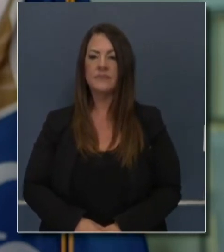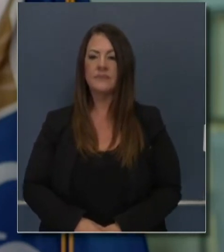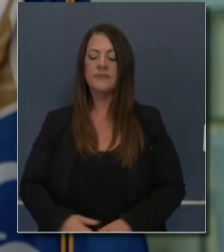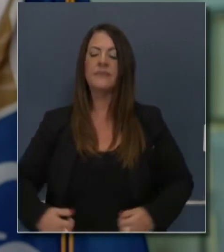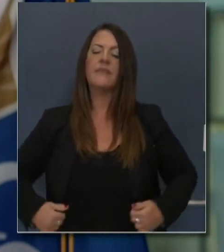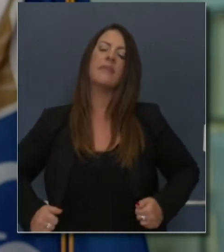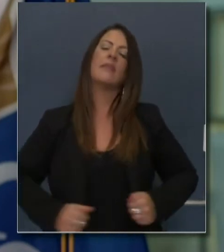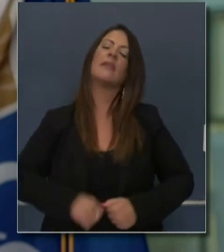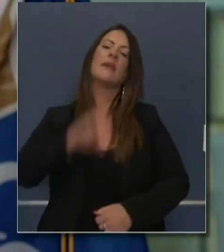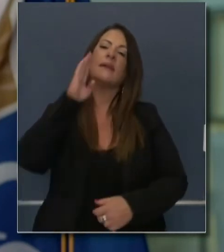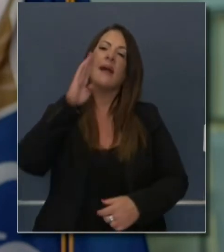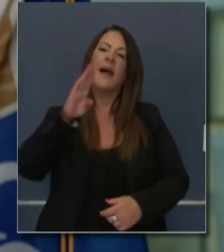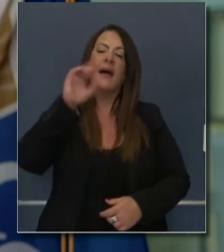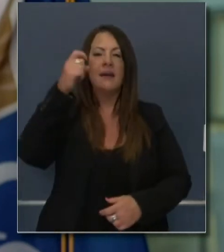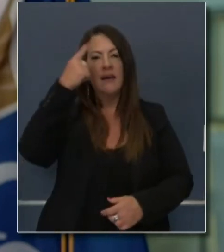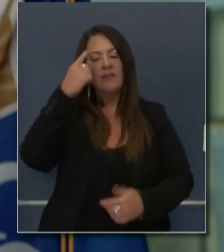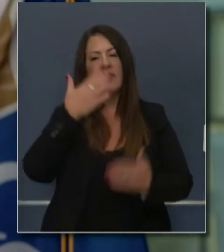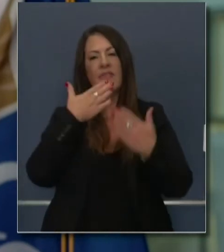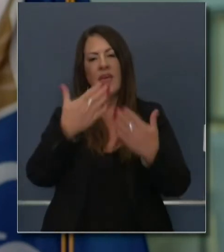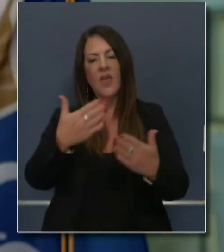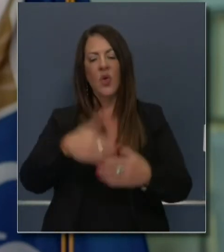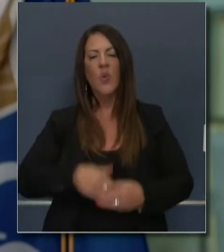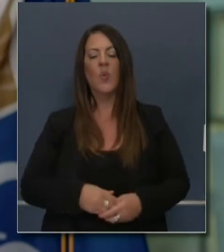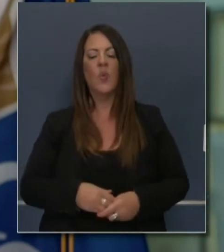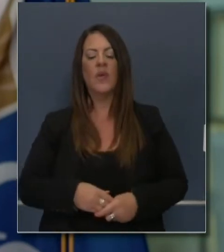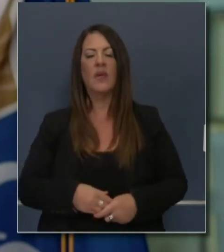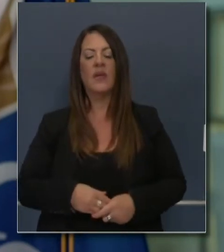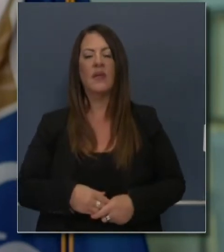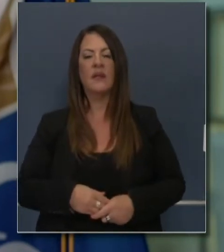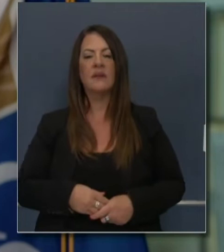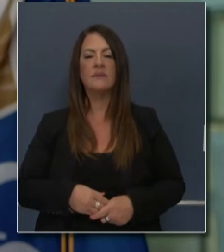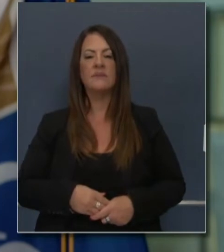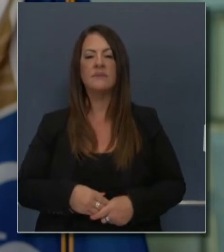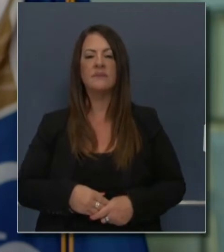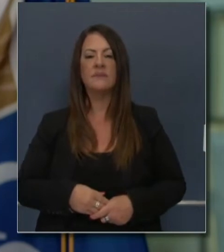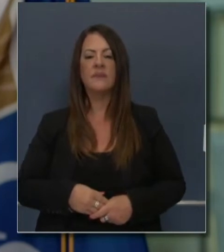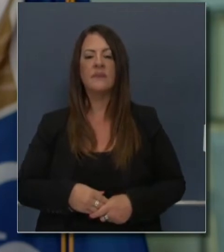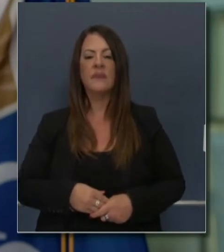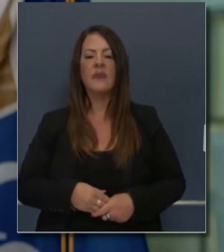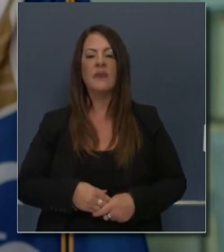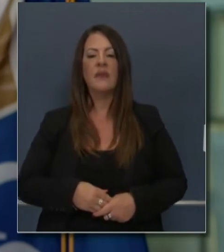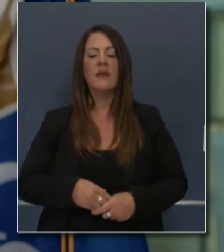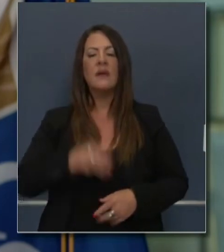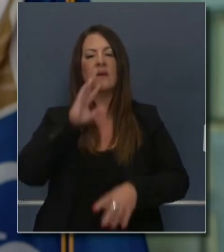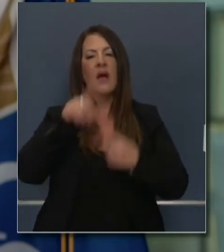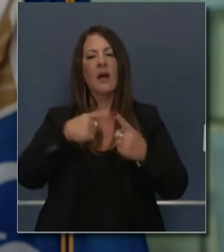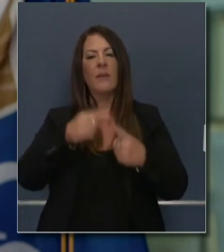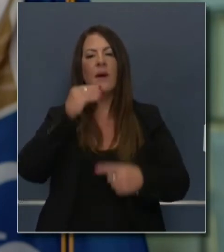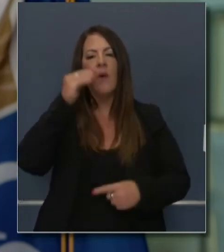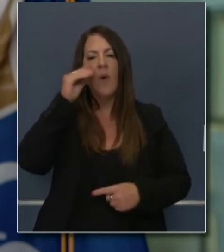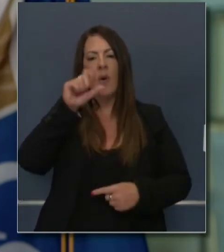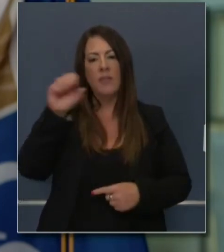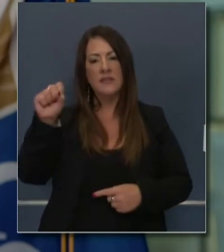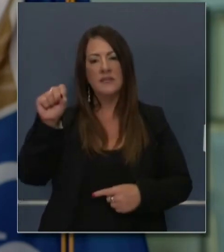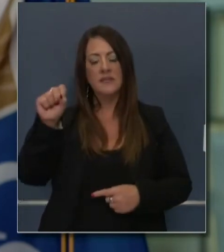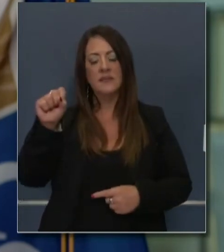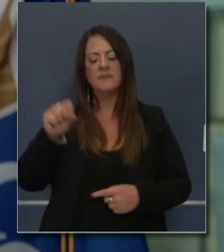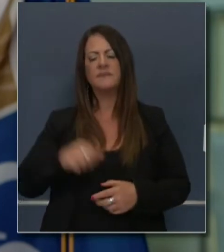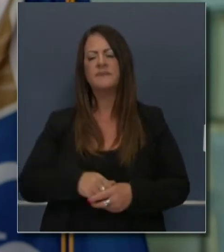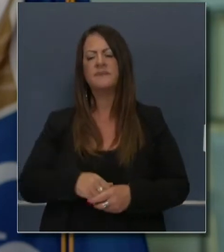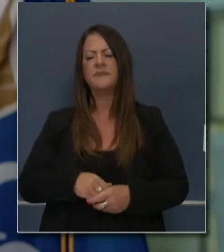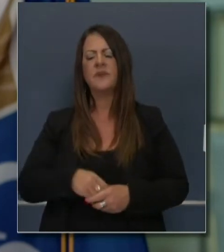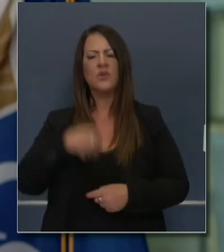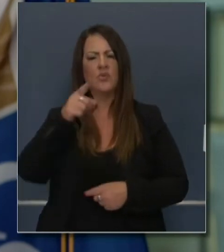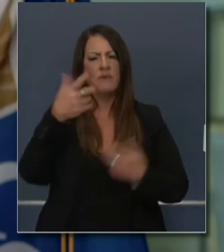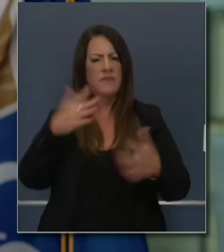Hi, Governor. Thank you for the question, and no grenades coming today. The issue of homelessness, you talked about